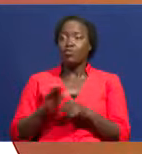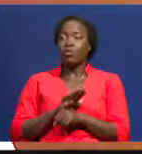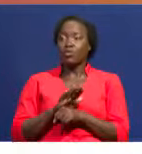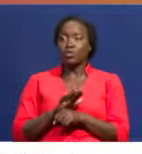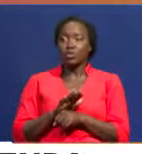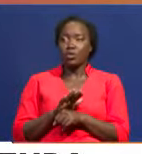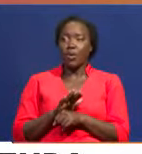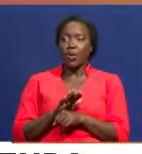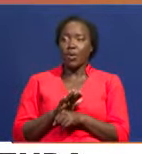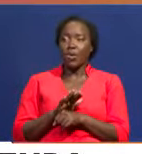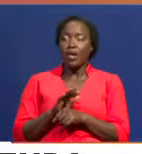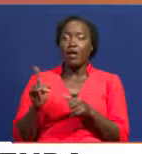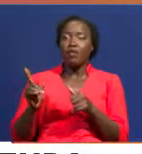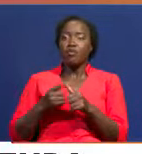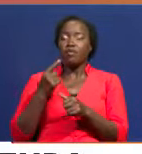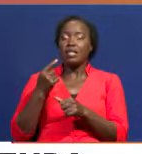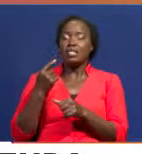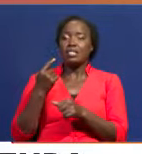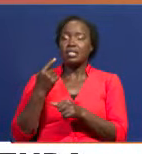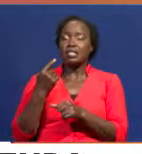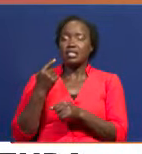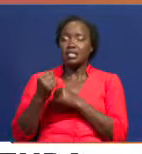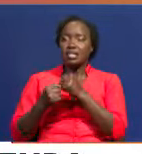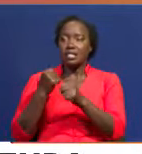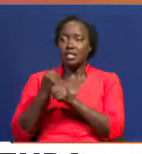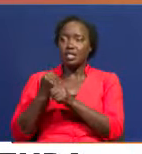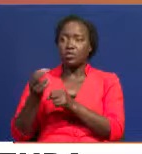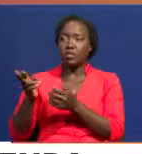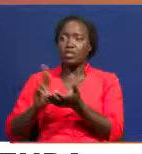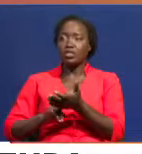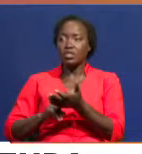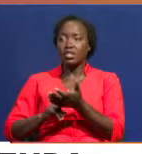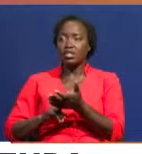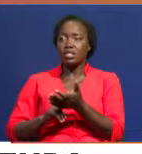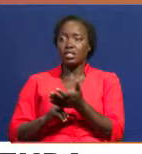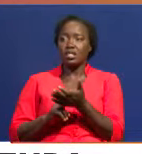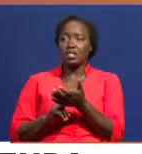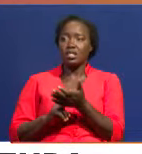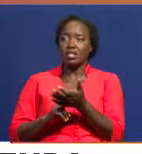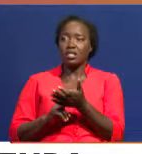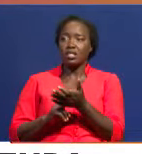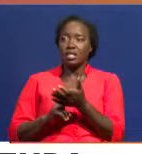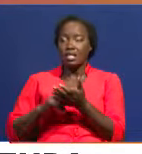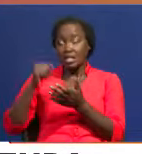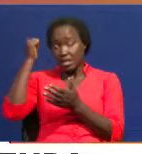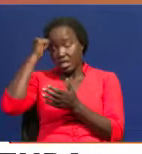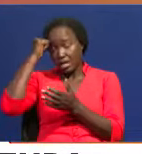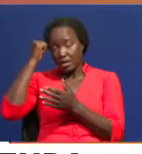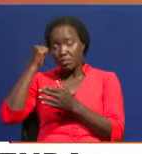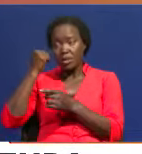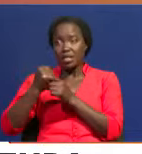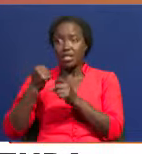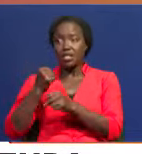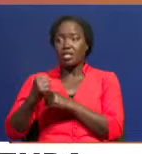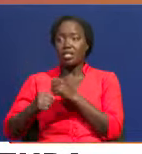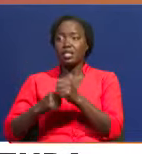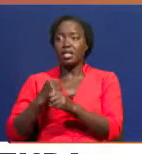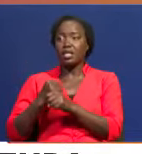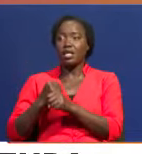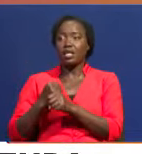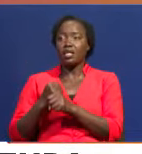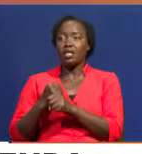the first years who enrolled during this academic year. Most of them have